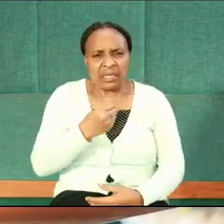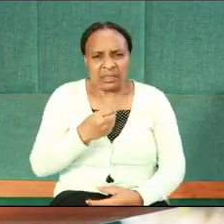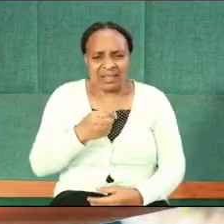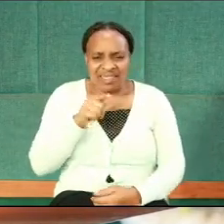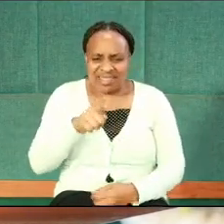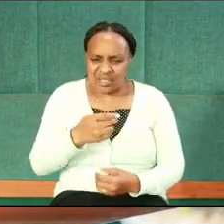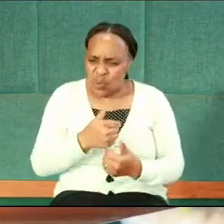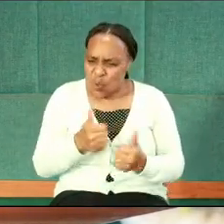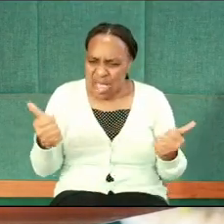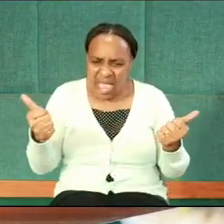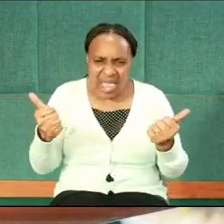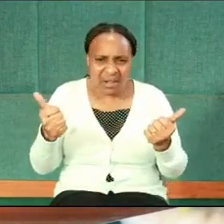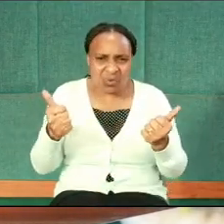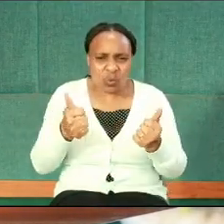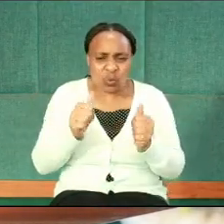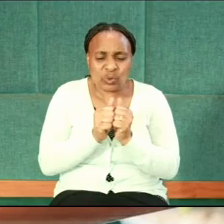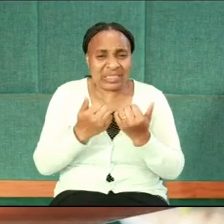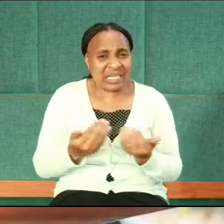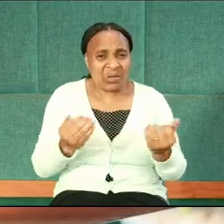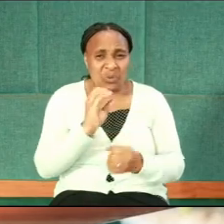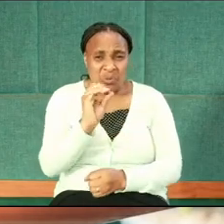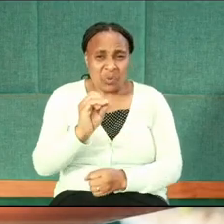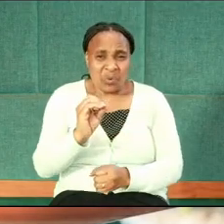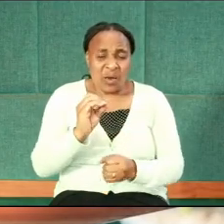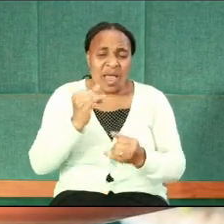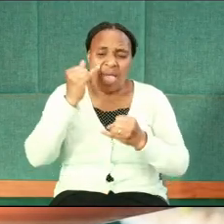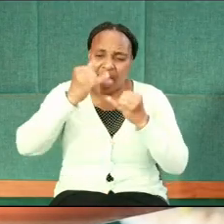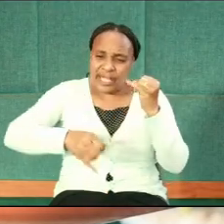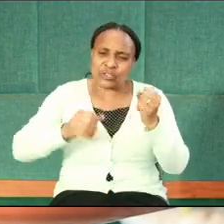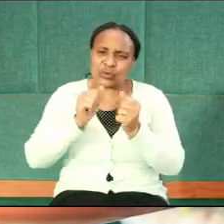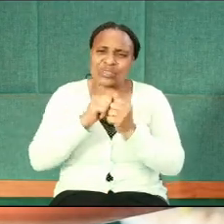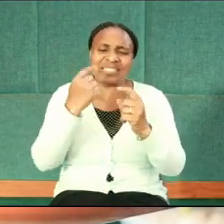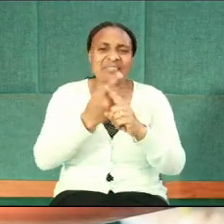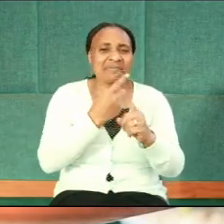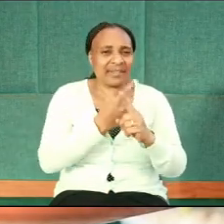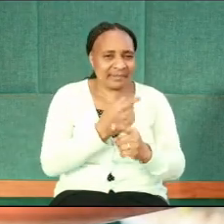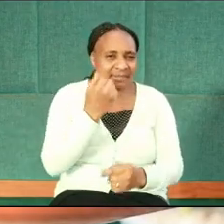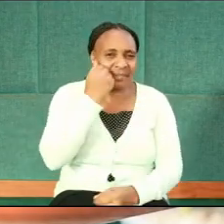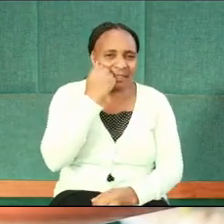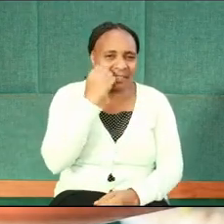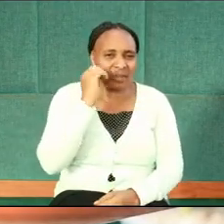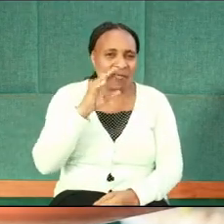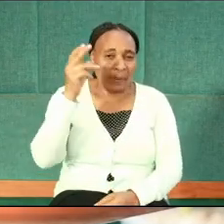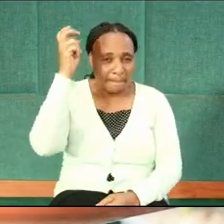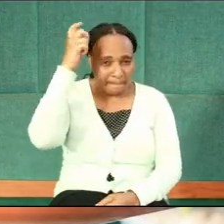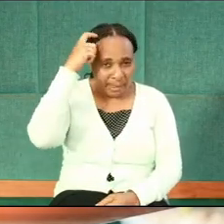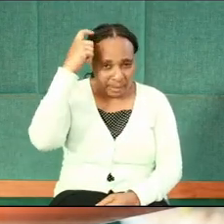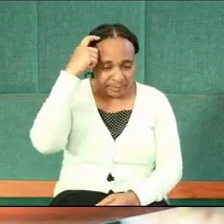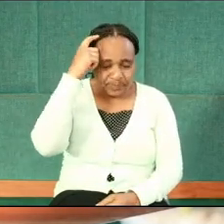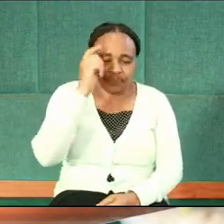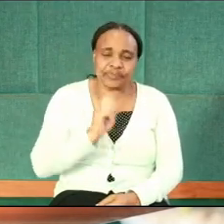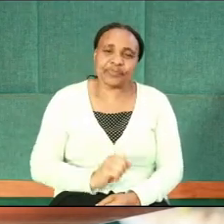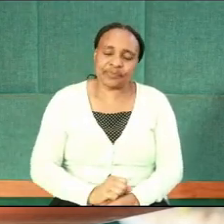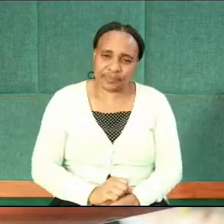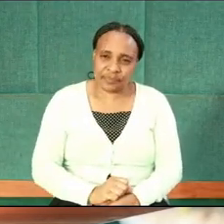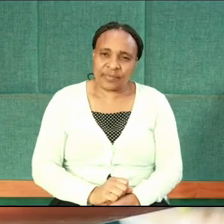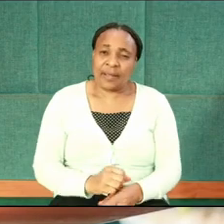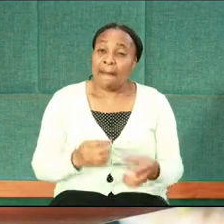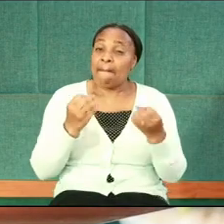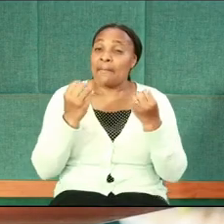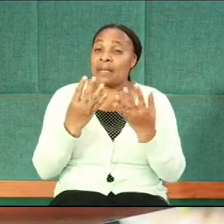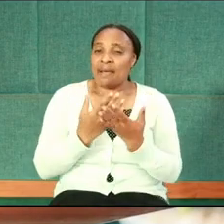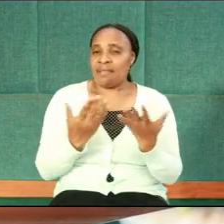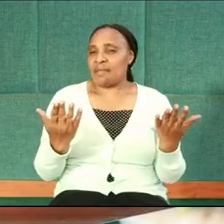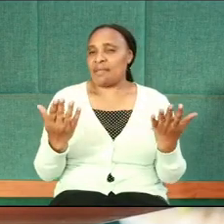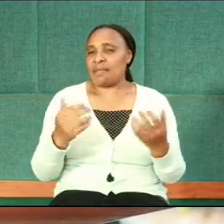well with the mind. It ends up with various diseases of the mind. Many other nini, they are